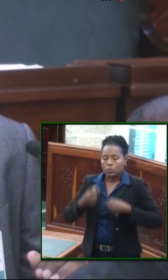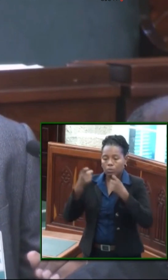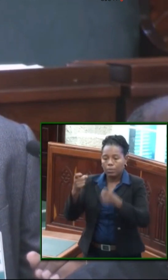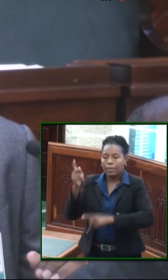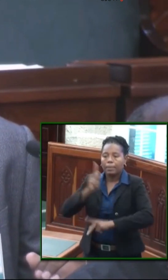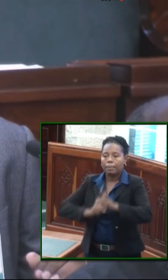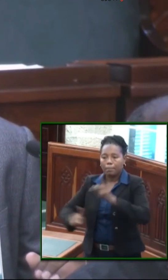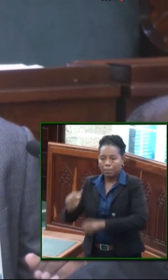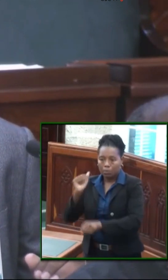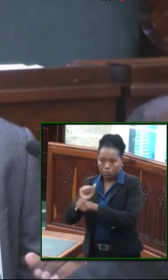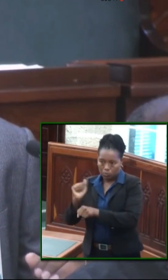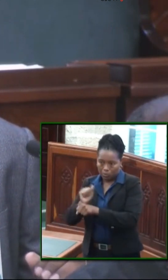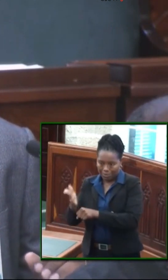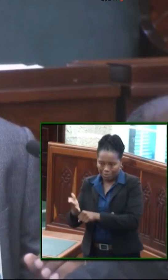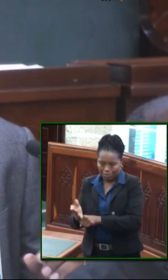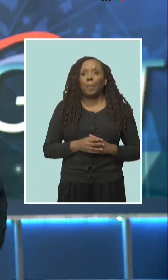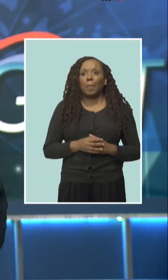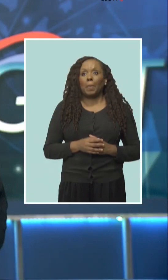are almost ready.